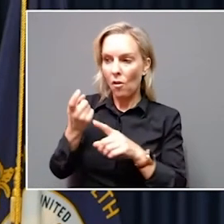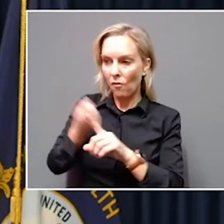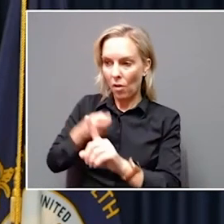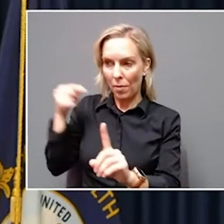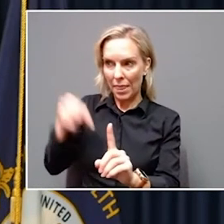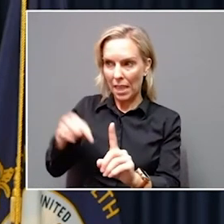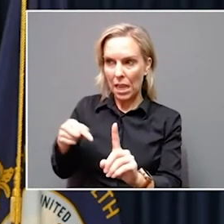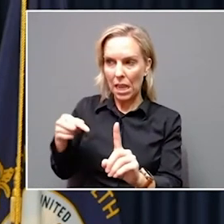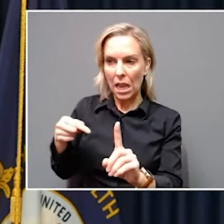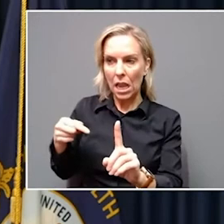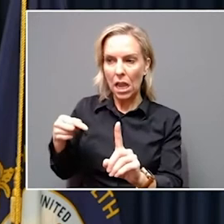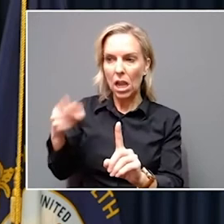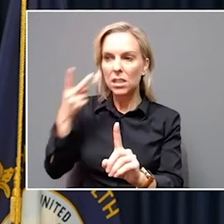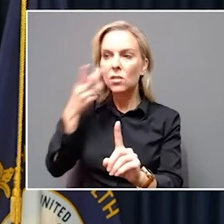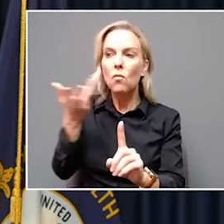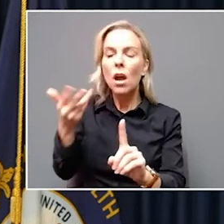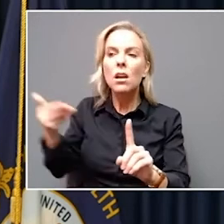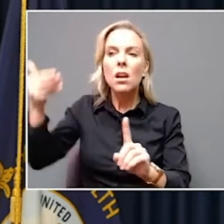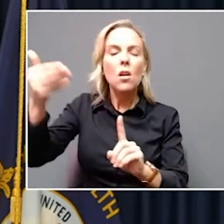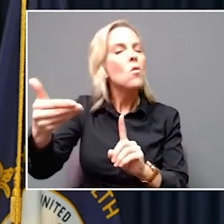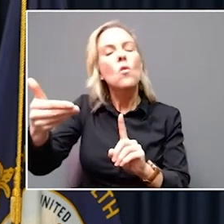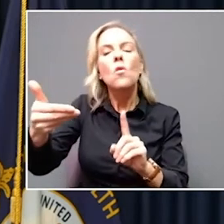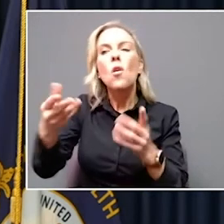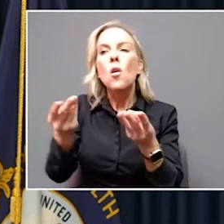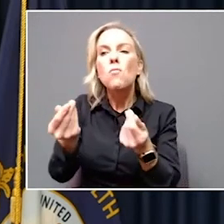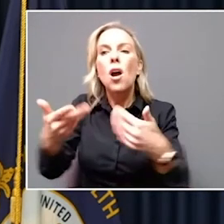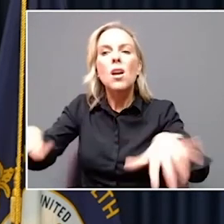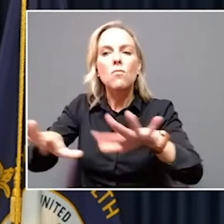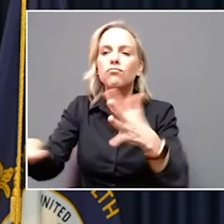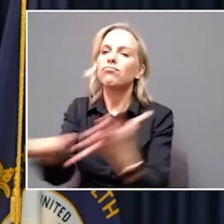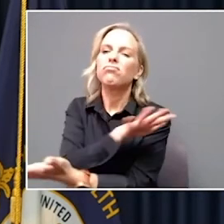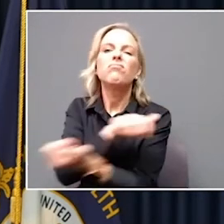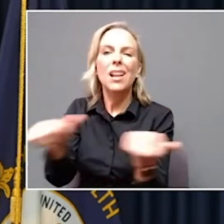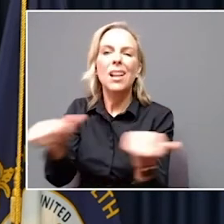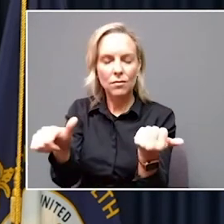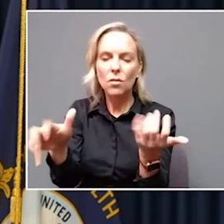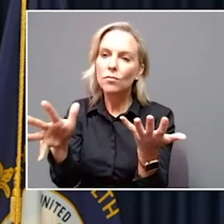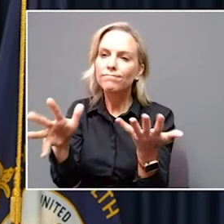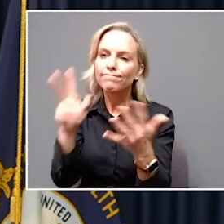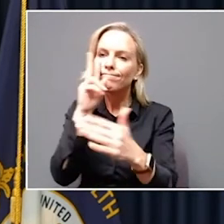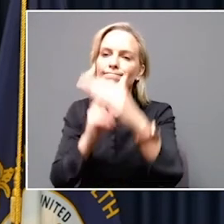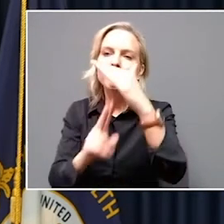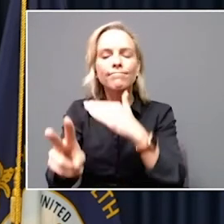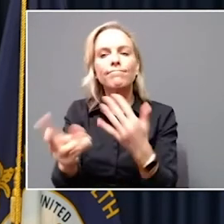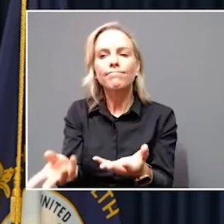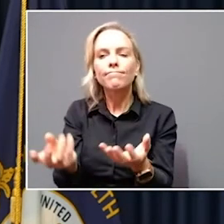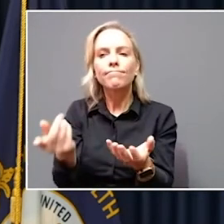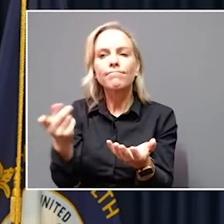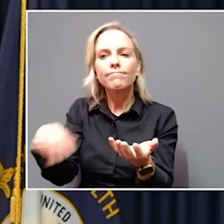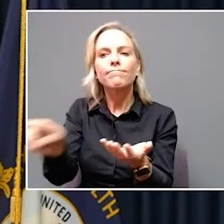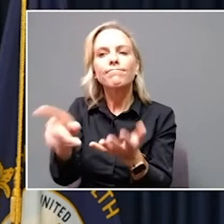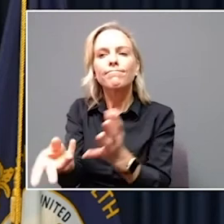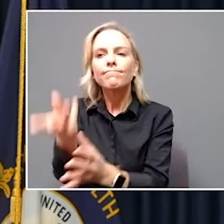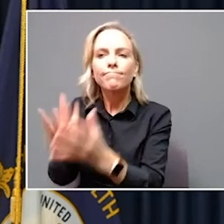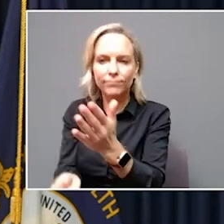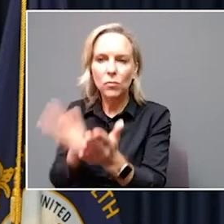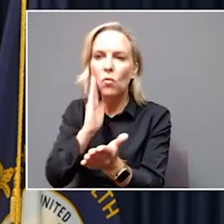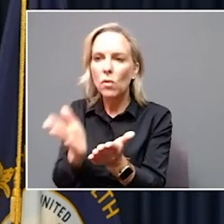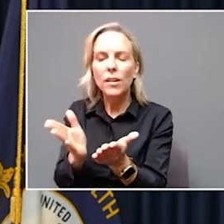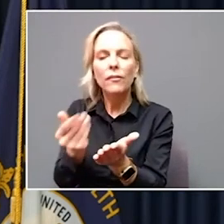property damage. We expect the loss of life. Hundreds will lose their homes,